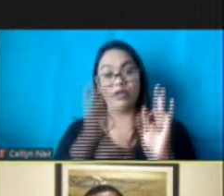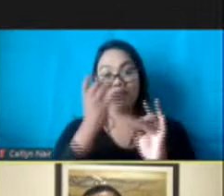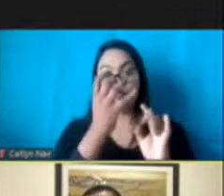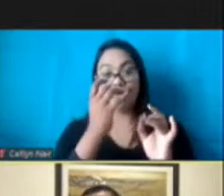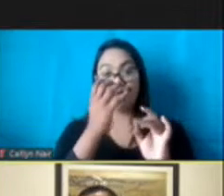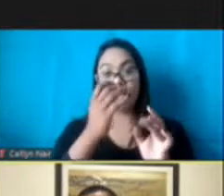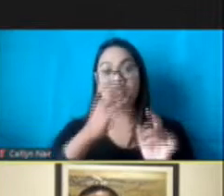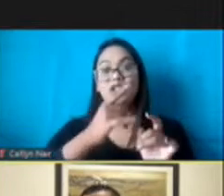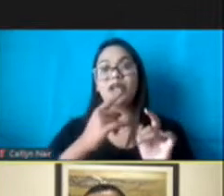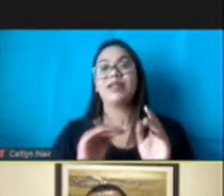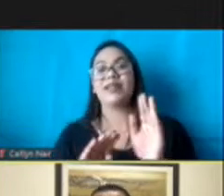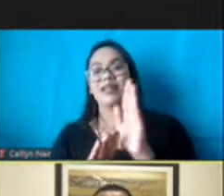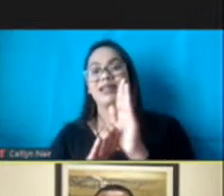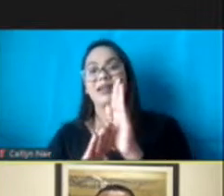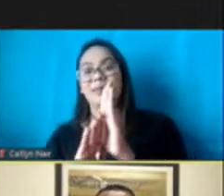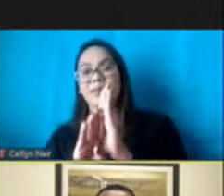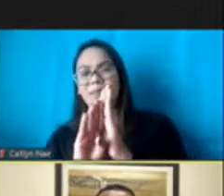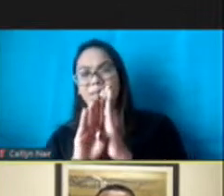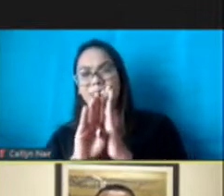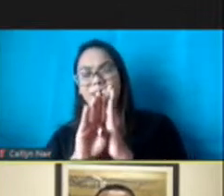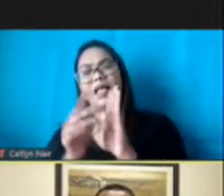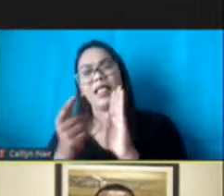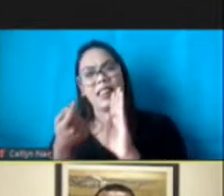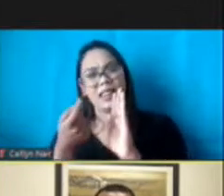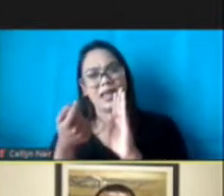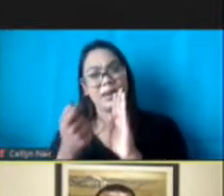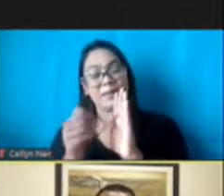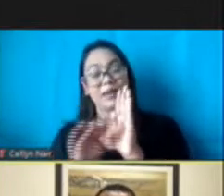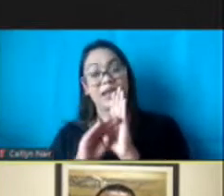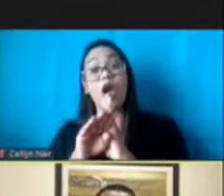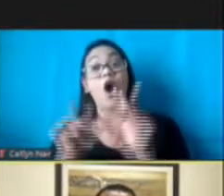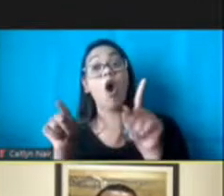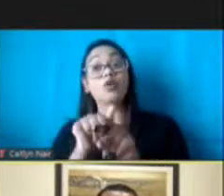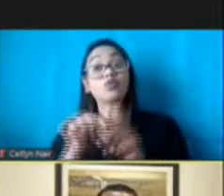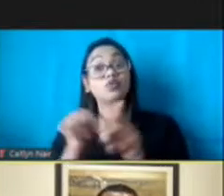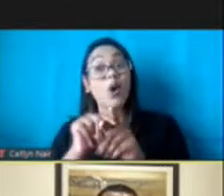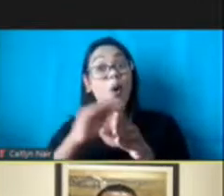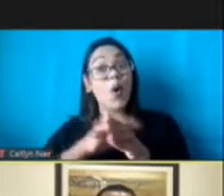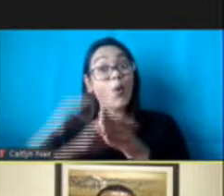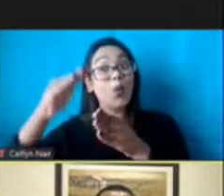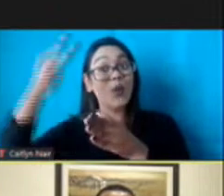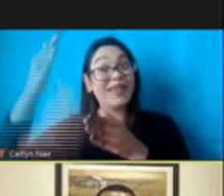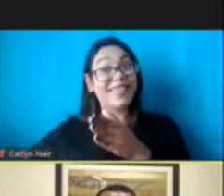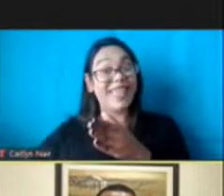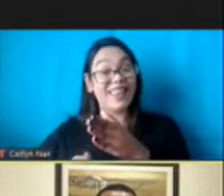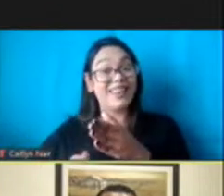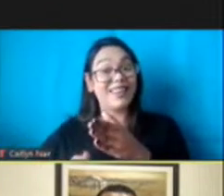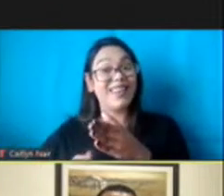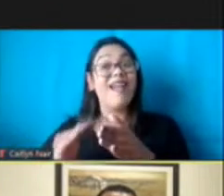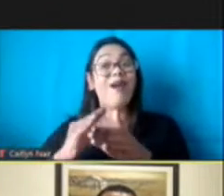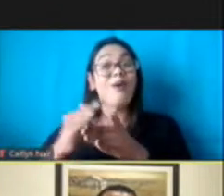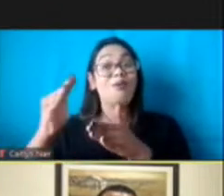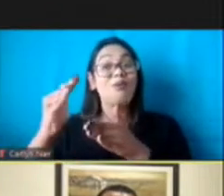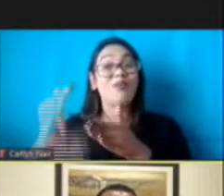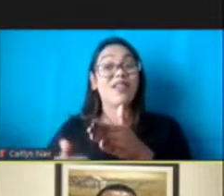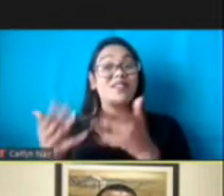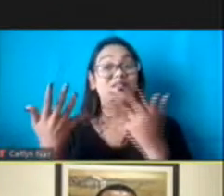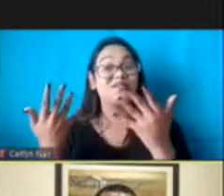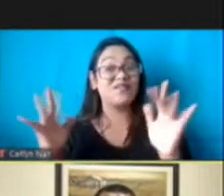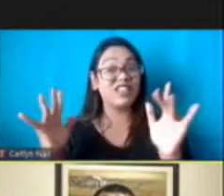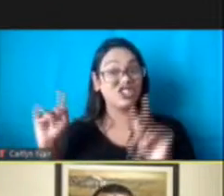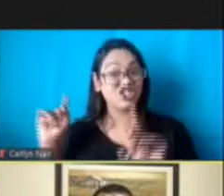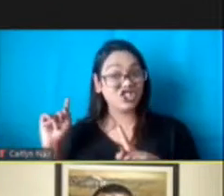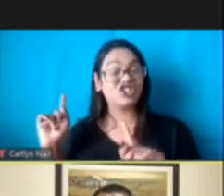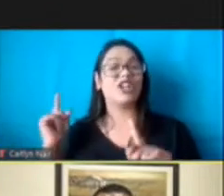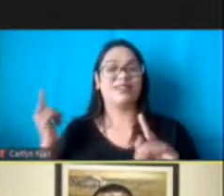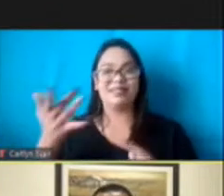expecting that towards the end of this month, and we see the weekend increases. And it's just to remind everybody, at this point in time,